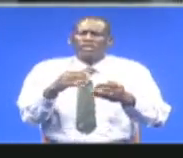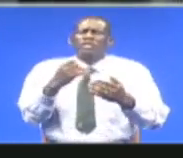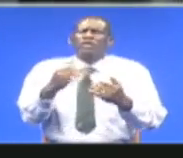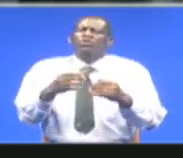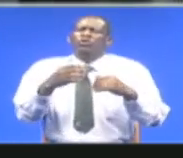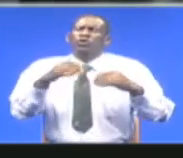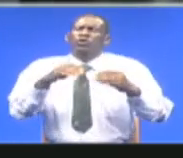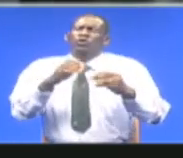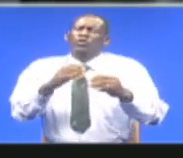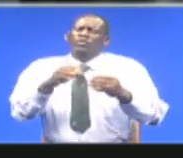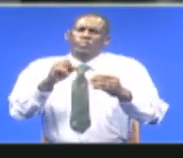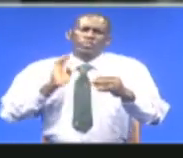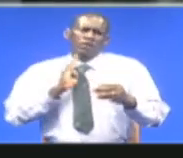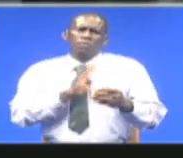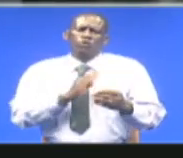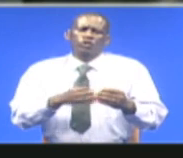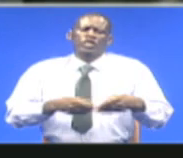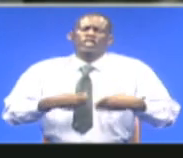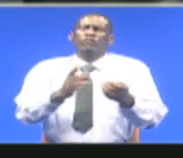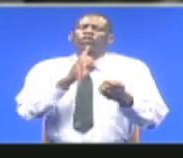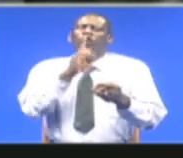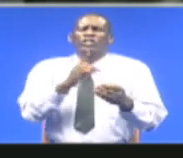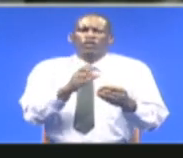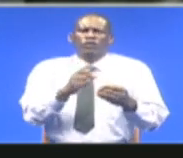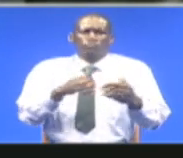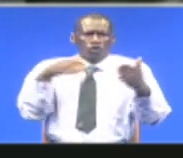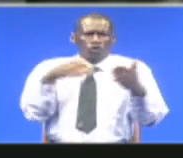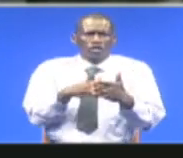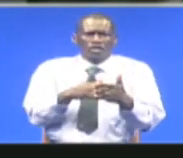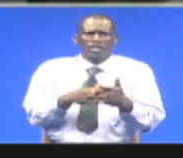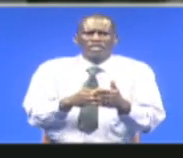issued orders preventing the government from extending Fazul's term